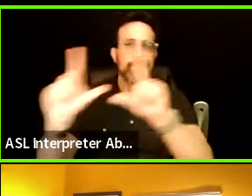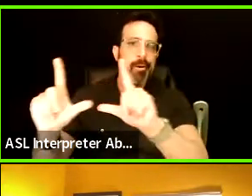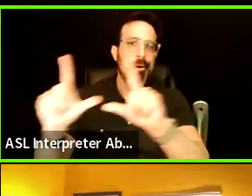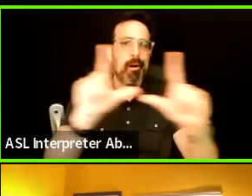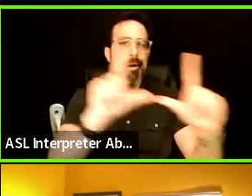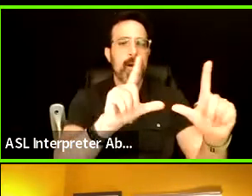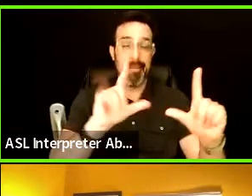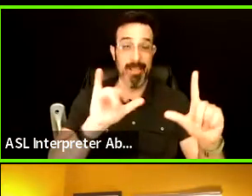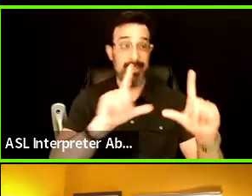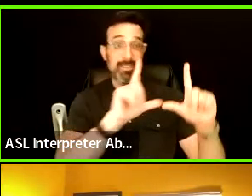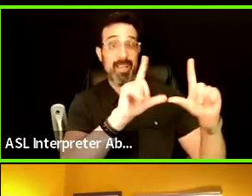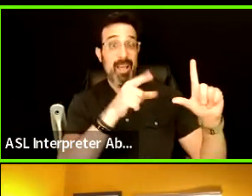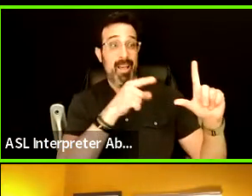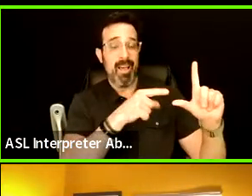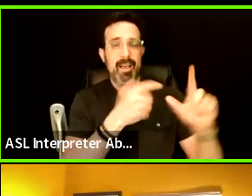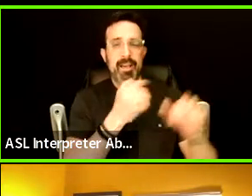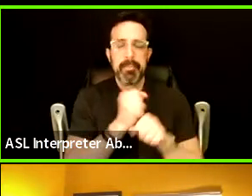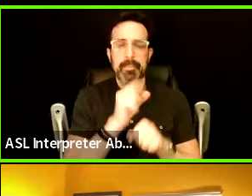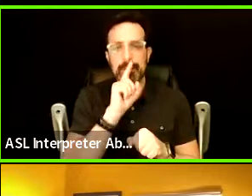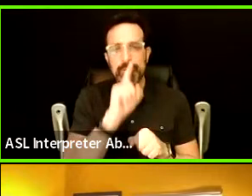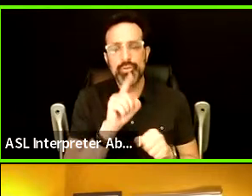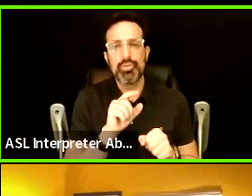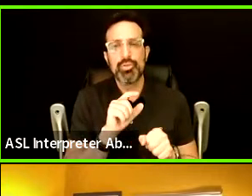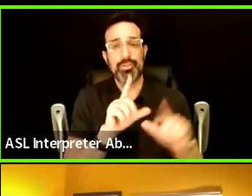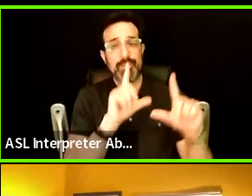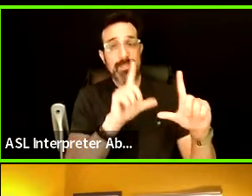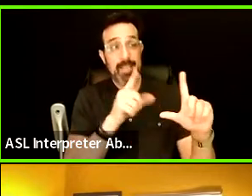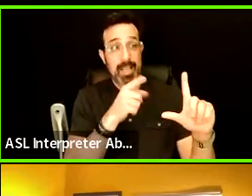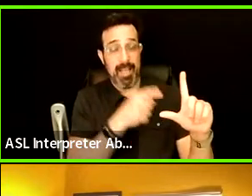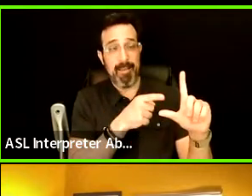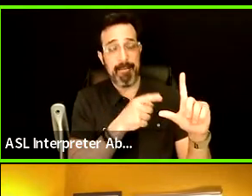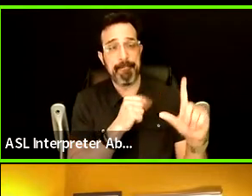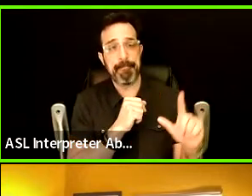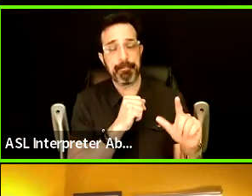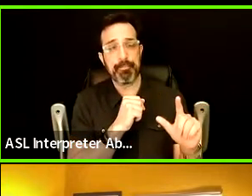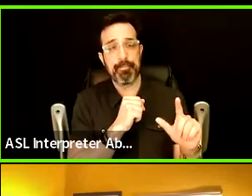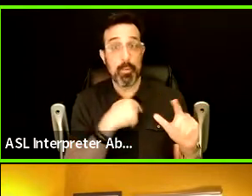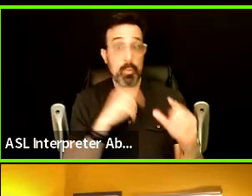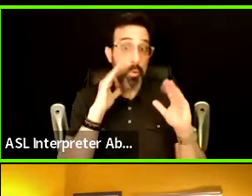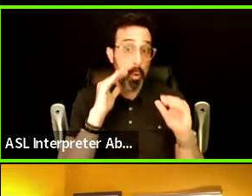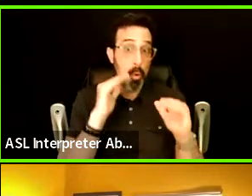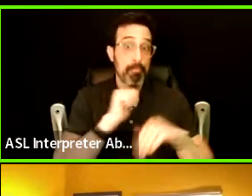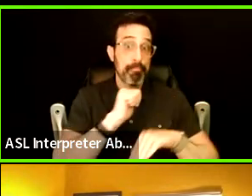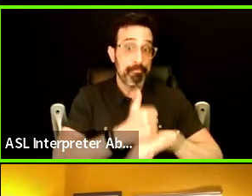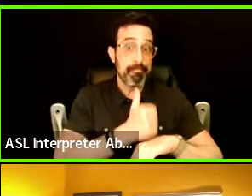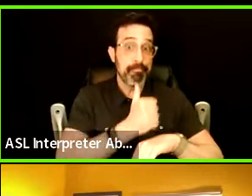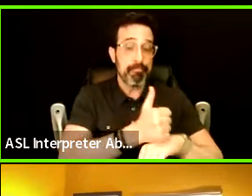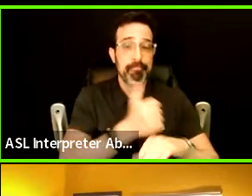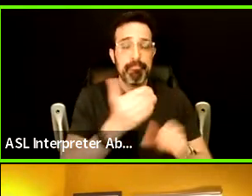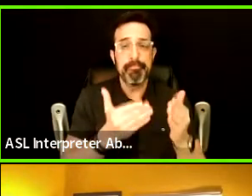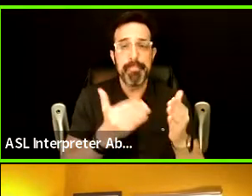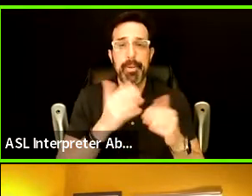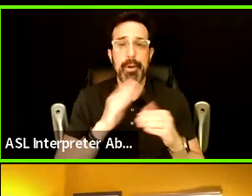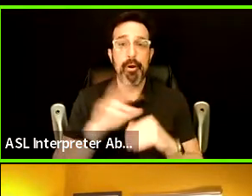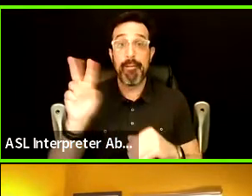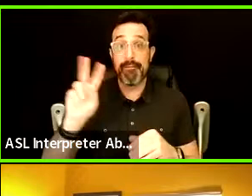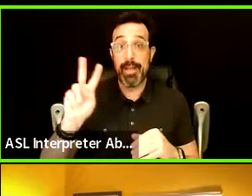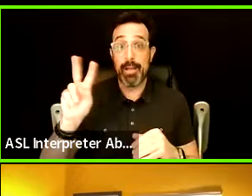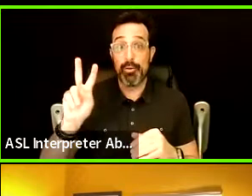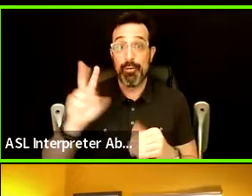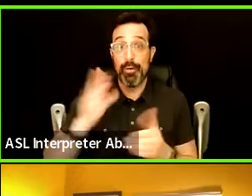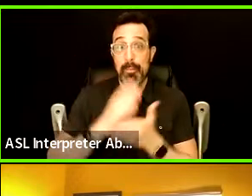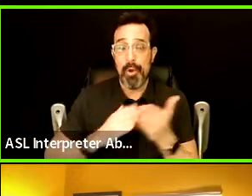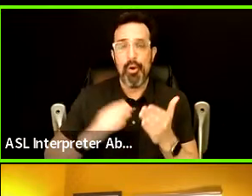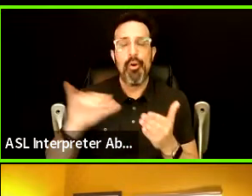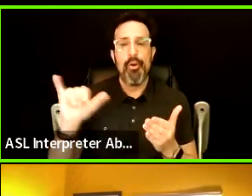talked about signage, we really wanted to ensure that the signage that we are hoping for, perhaps like on the Vancouver side,